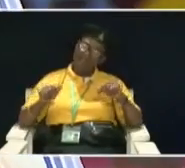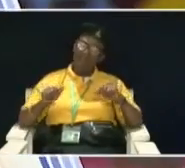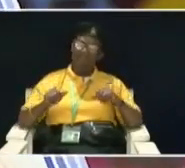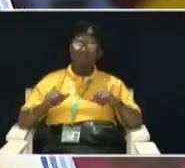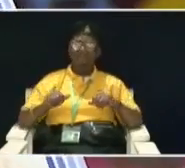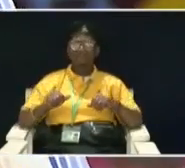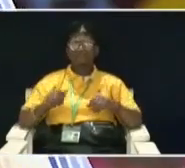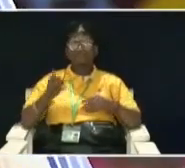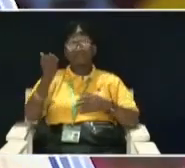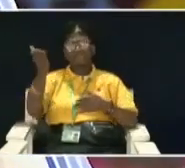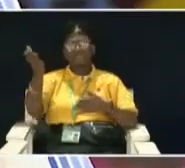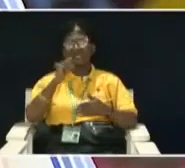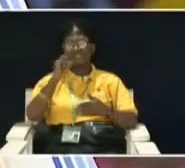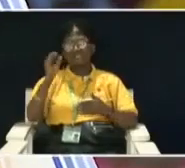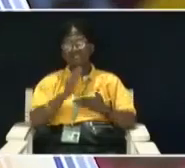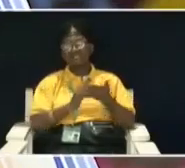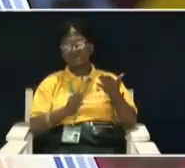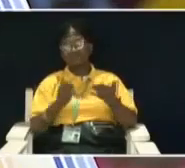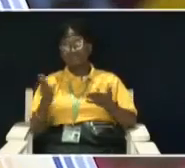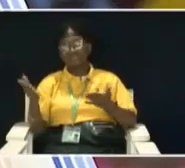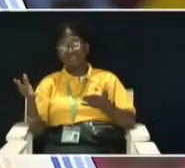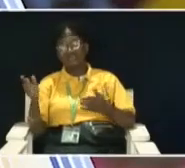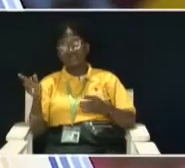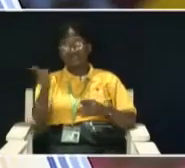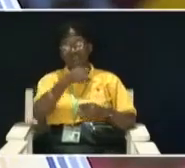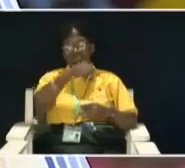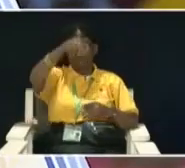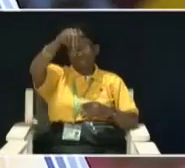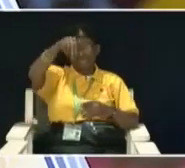There's something you need to know about God.